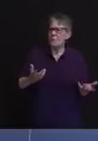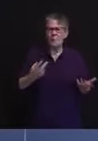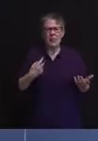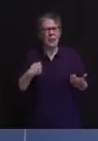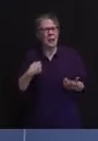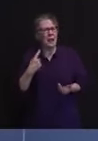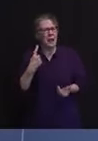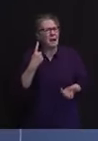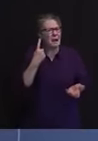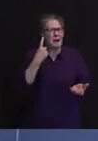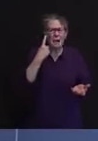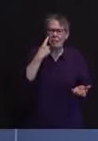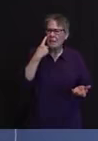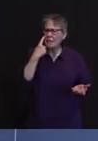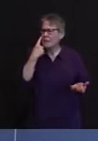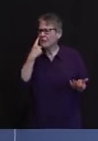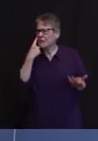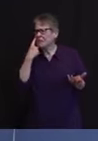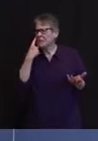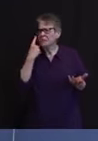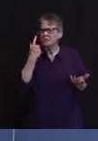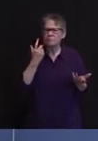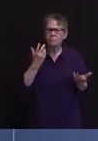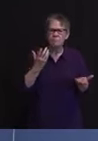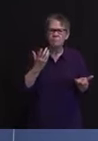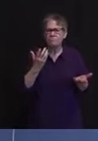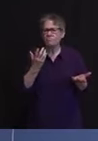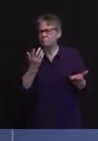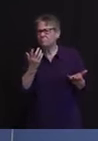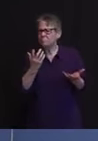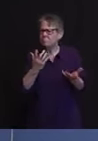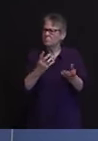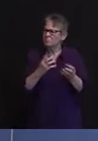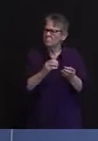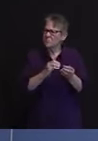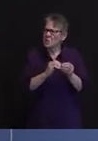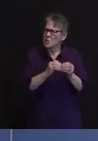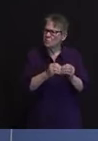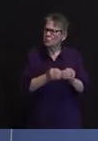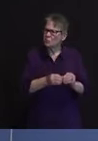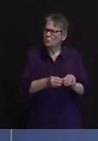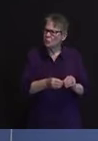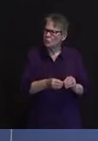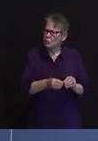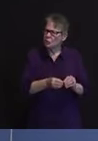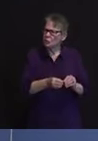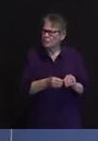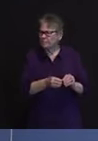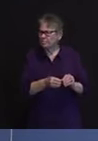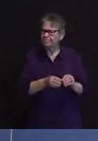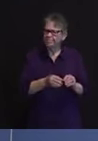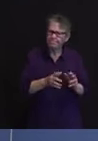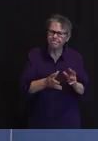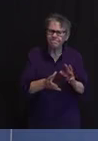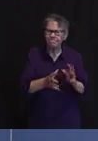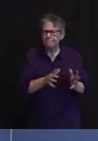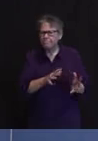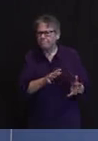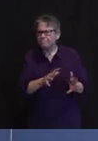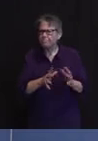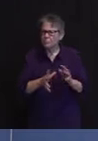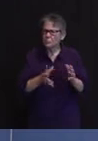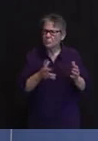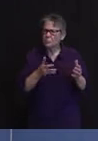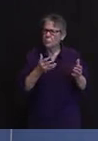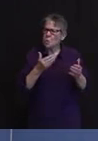of the information, as with all of our statistics, sometimes is in question, but we have a pretty good handle